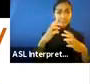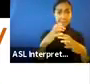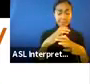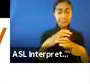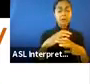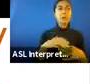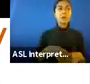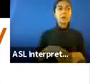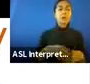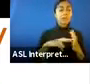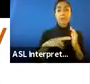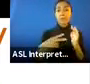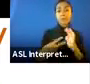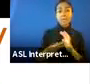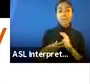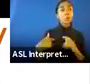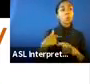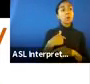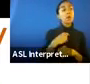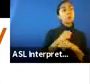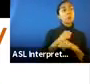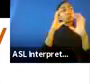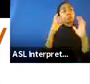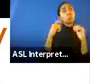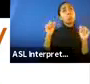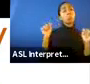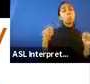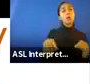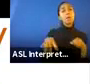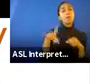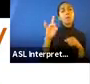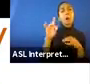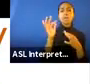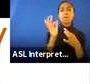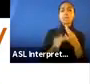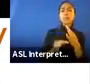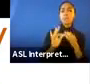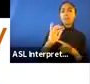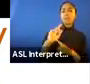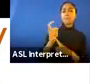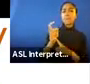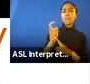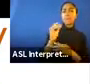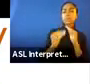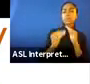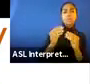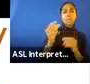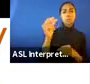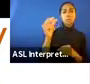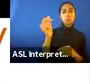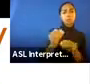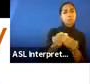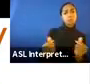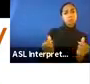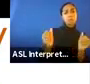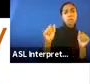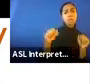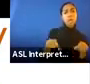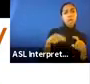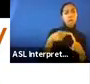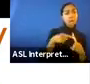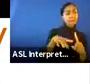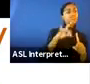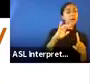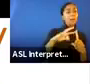we're going to find some simple fix that will, in a sort of very, very simple cause and effect way,